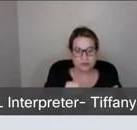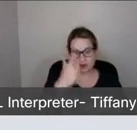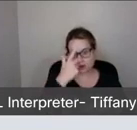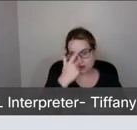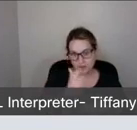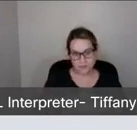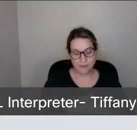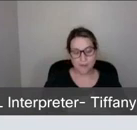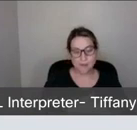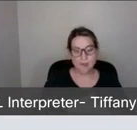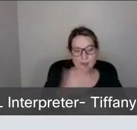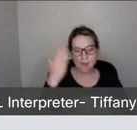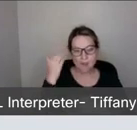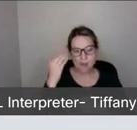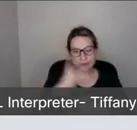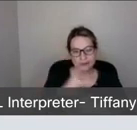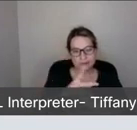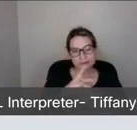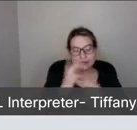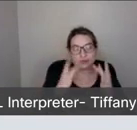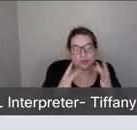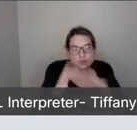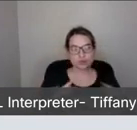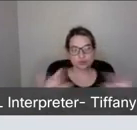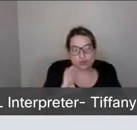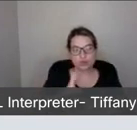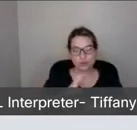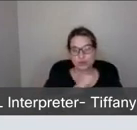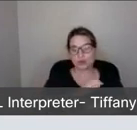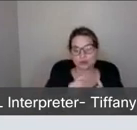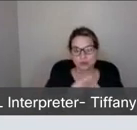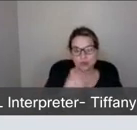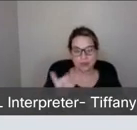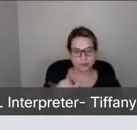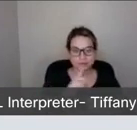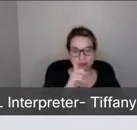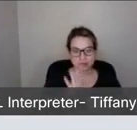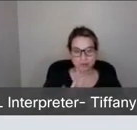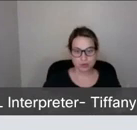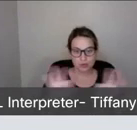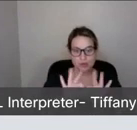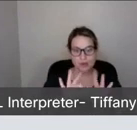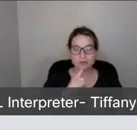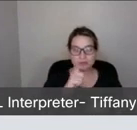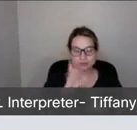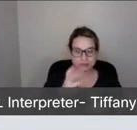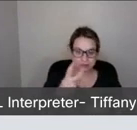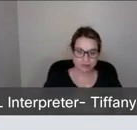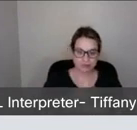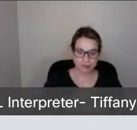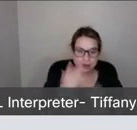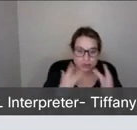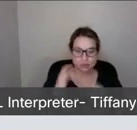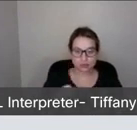it is maintaining a rural congressional district, which I think is important. And it's very difficult because in rural Arizona, we have